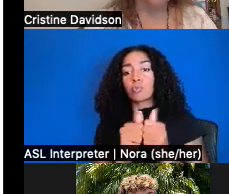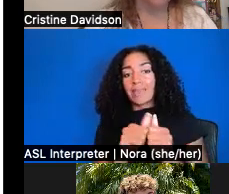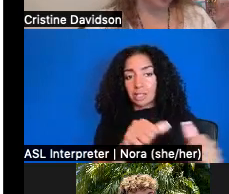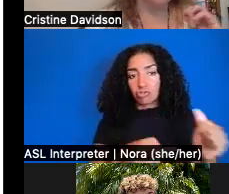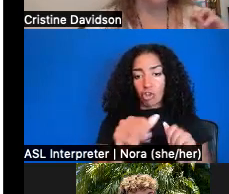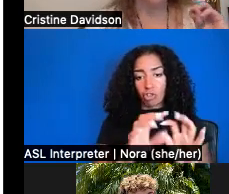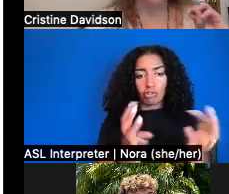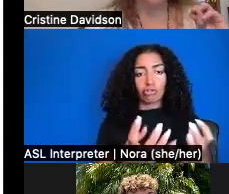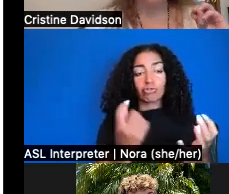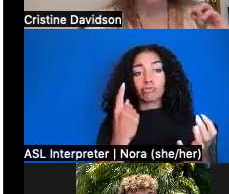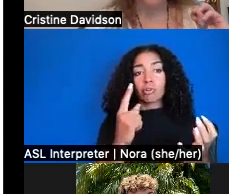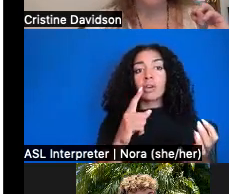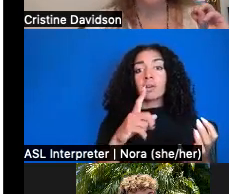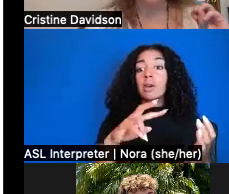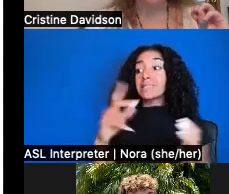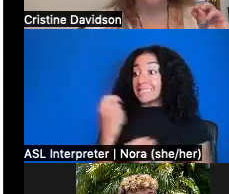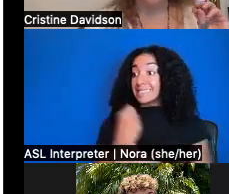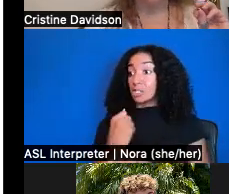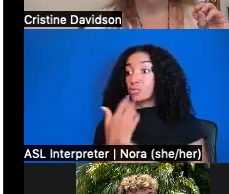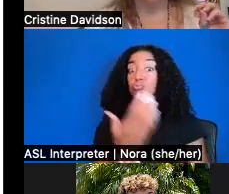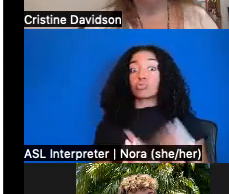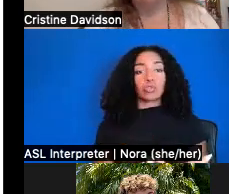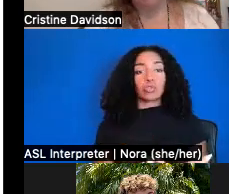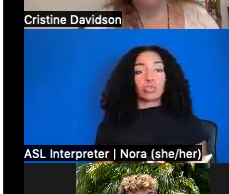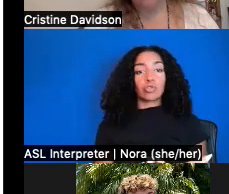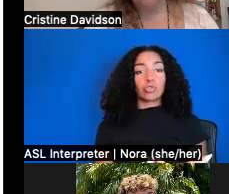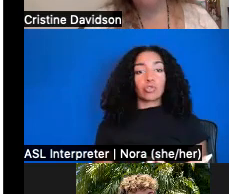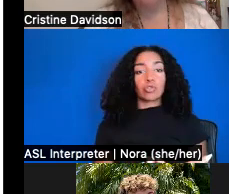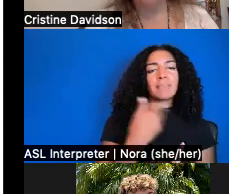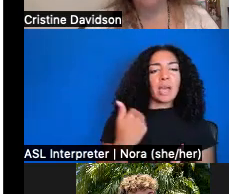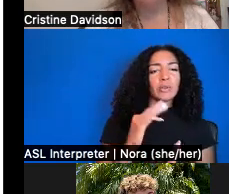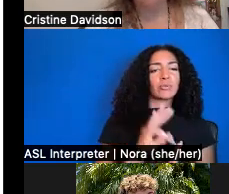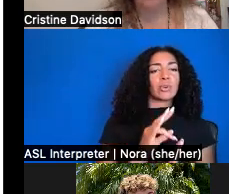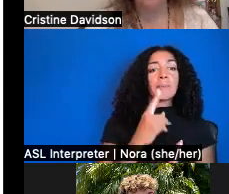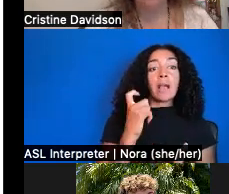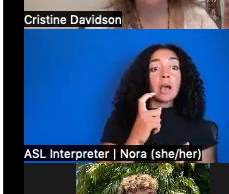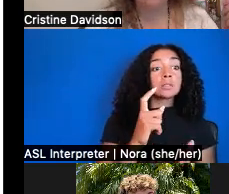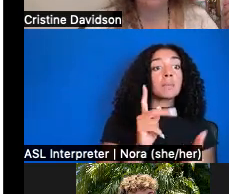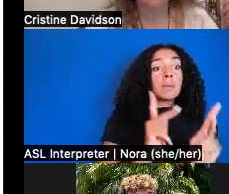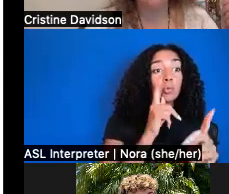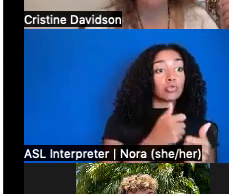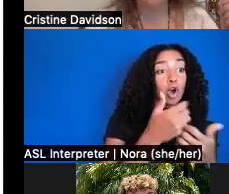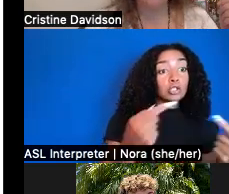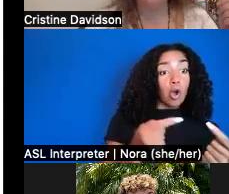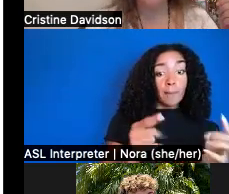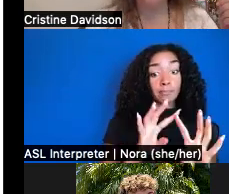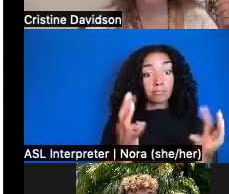they can call each other on their BS. I don't know. I've not been in those